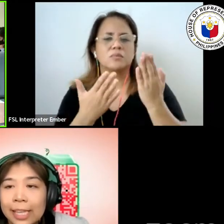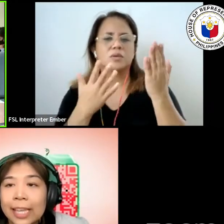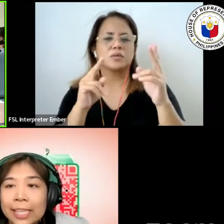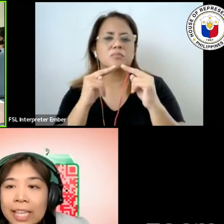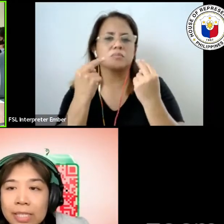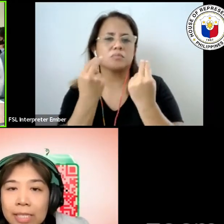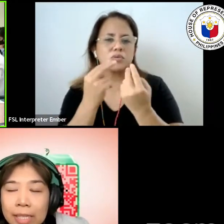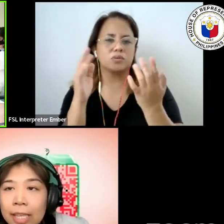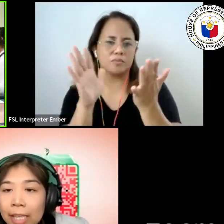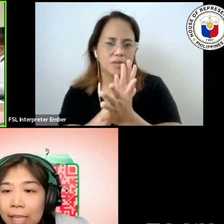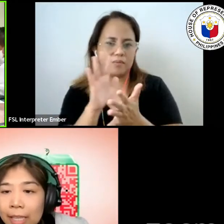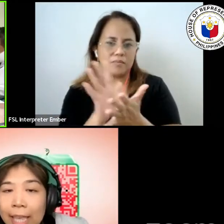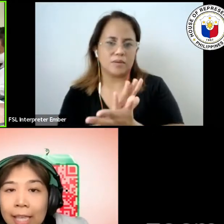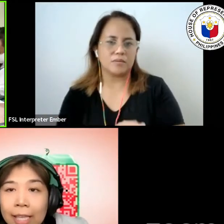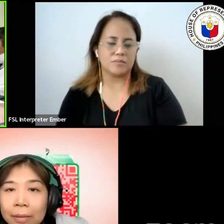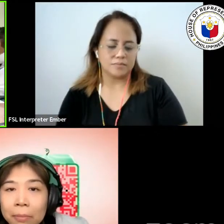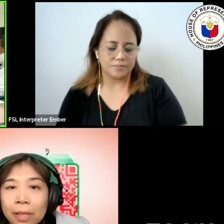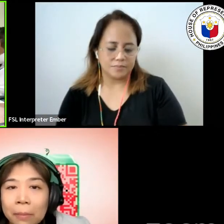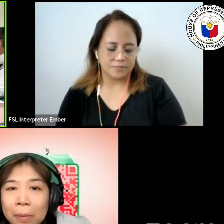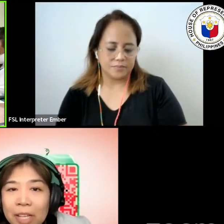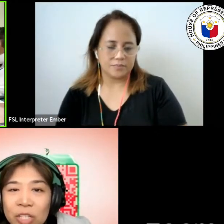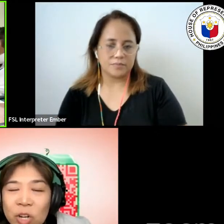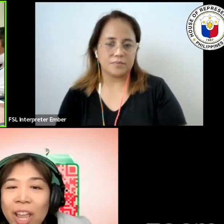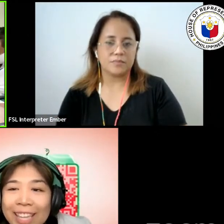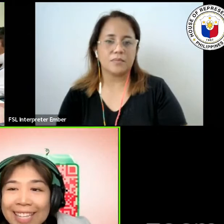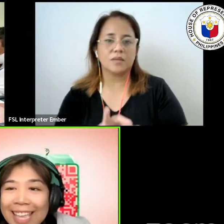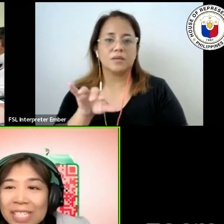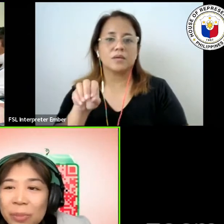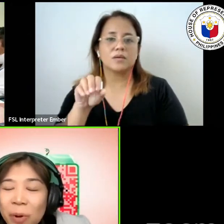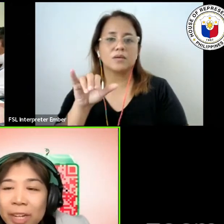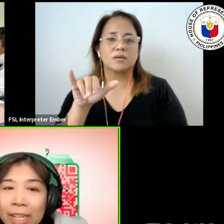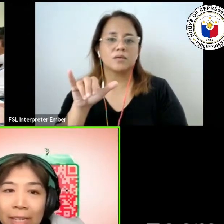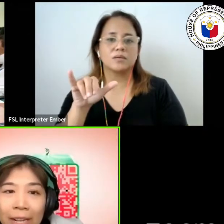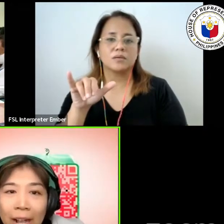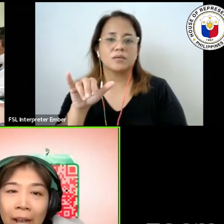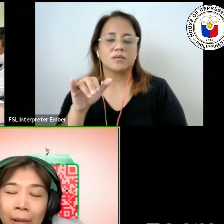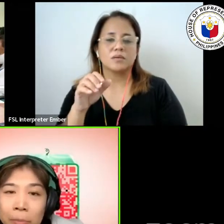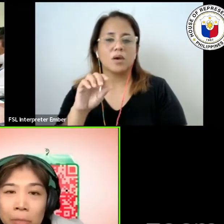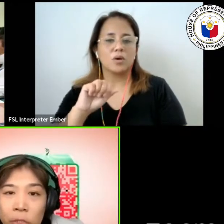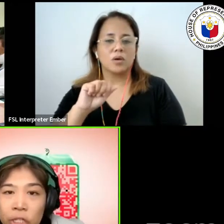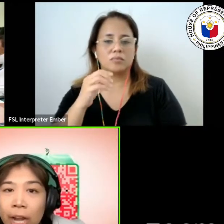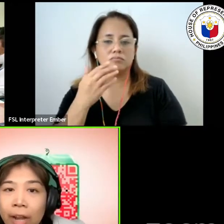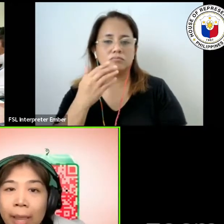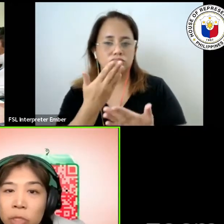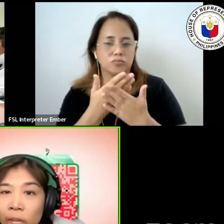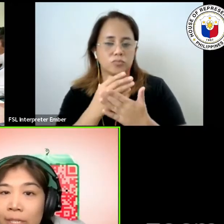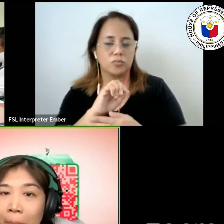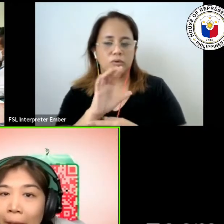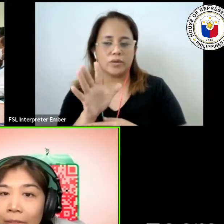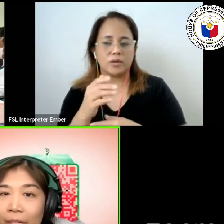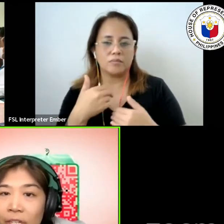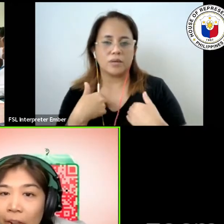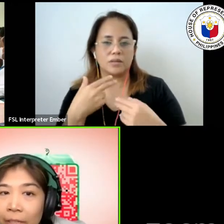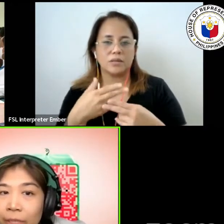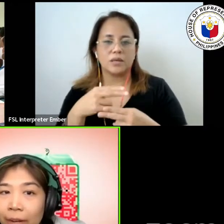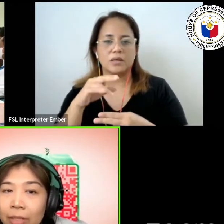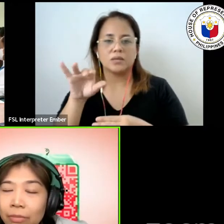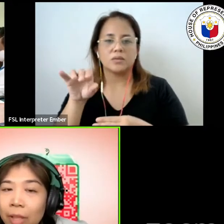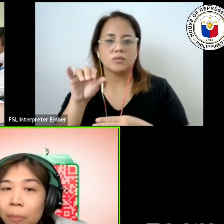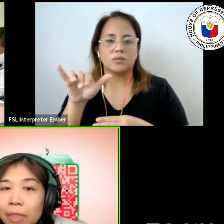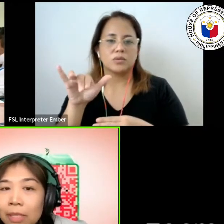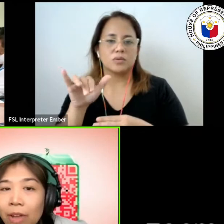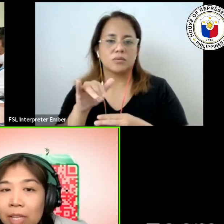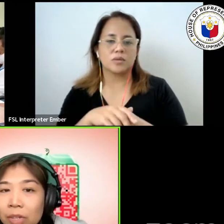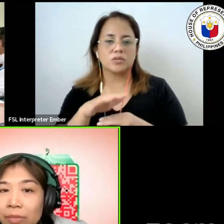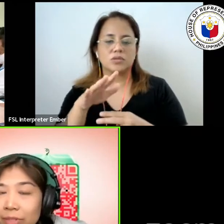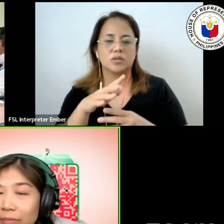paper. Ma'am Joyce? Tama ba? Ma'am Joy or Joyce? Joy. Yes, good morning, Mr. Chair. I'm Joy Sampang, the Early Childhood Care